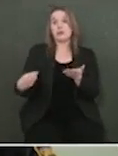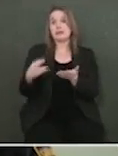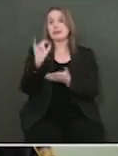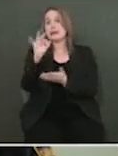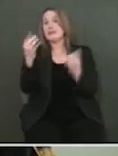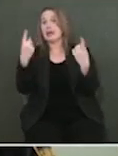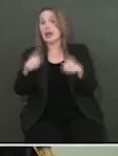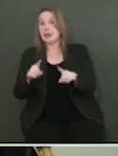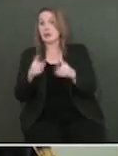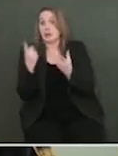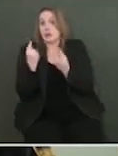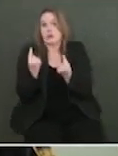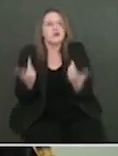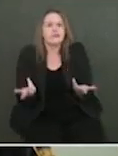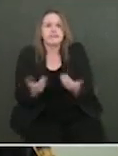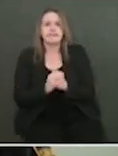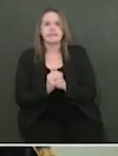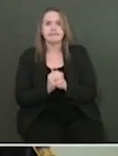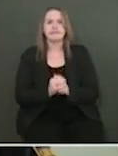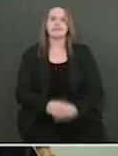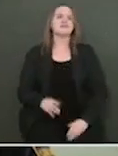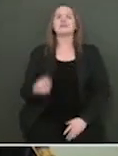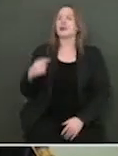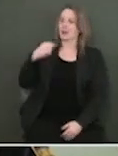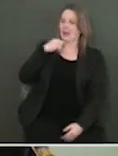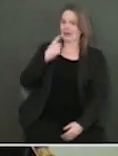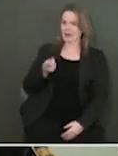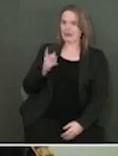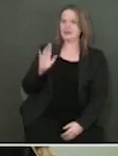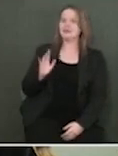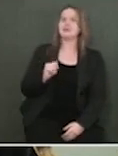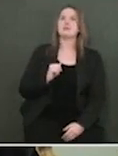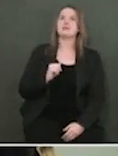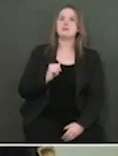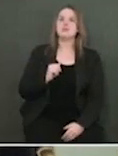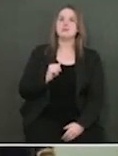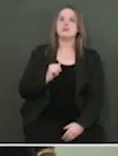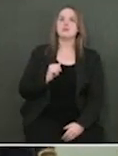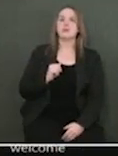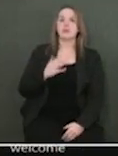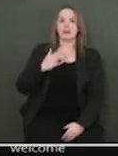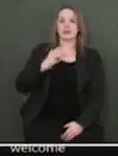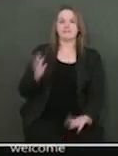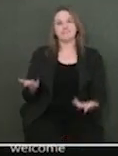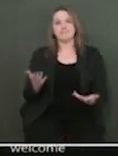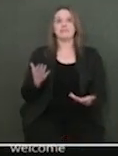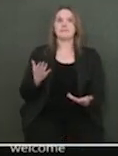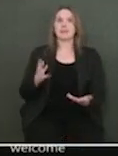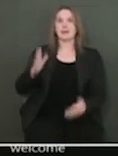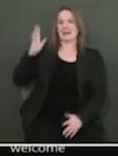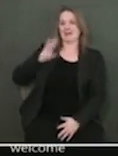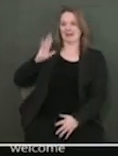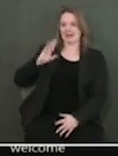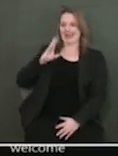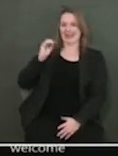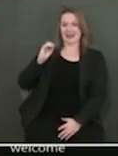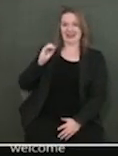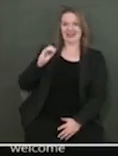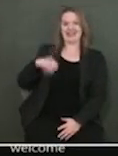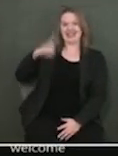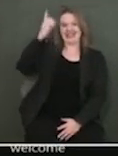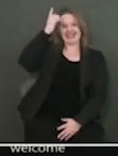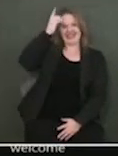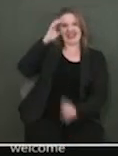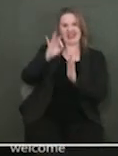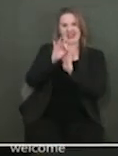that happen? Well, I'll tell you that the utility, my former company up in the Dallas-Fort Worth